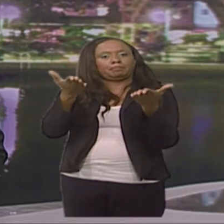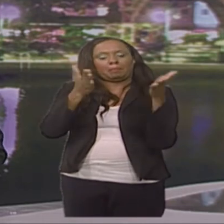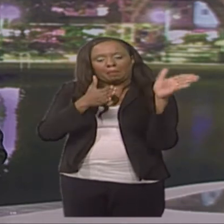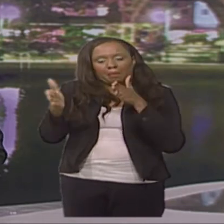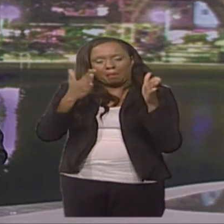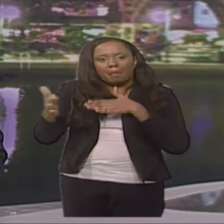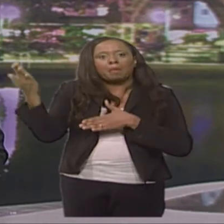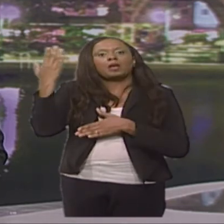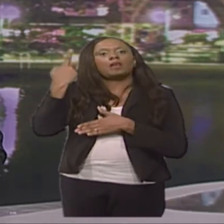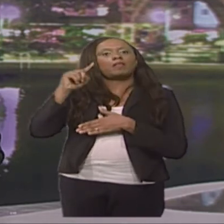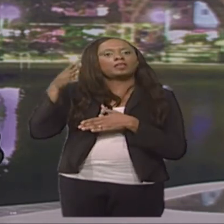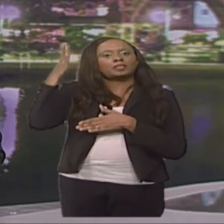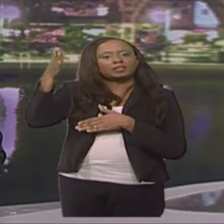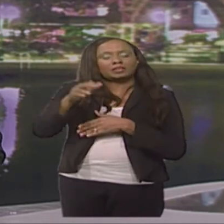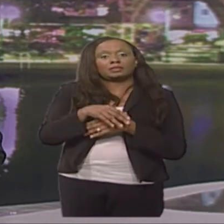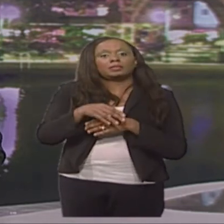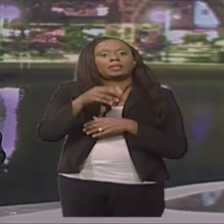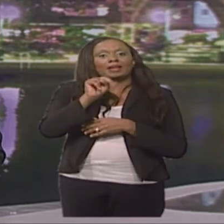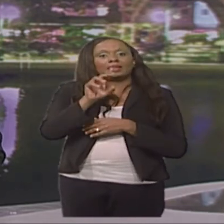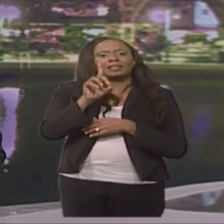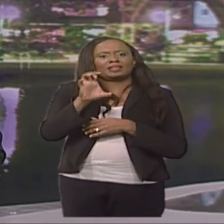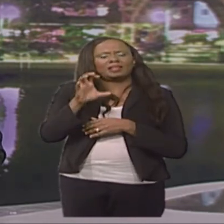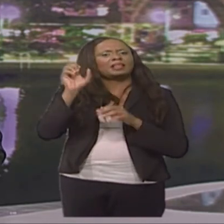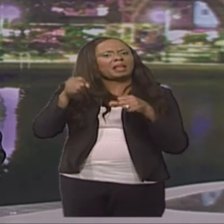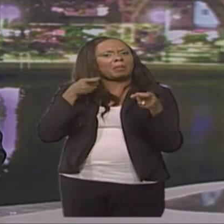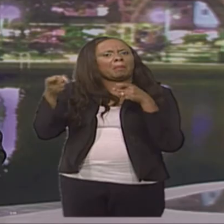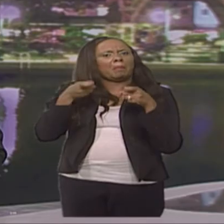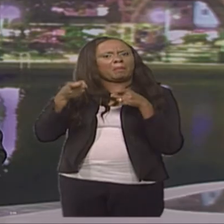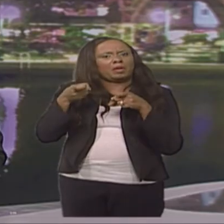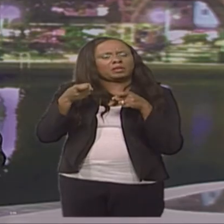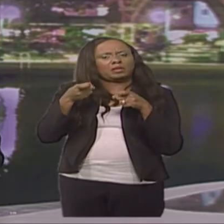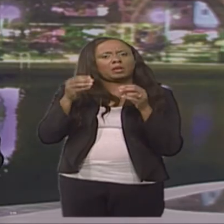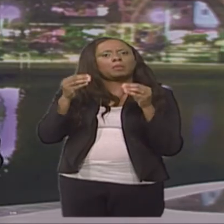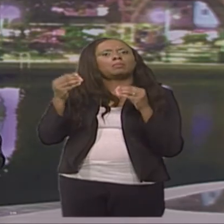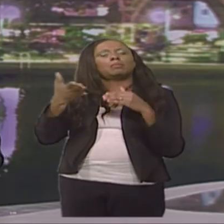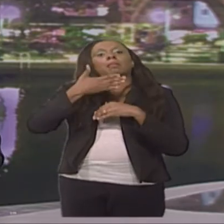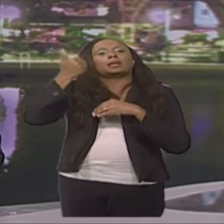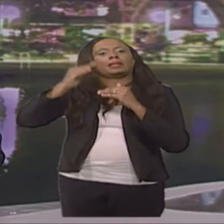NDC believes it is the only party to effectively manage the nation's affairs over the long term.